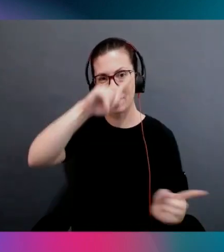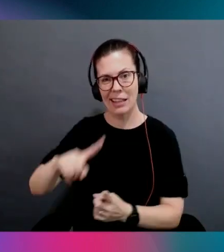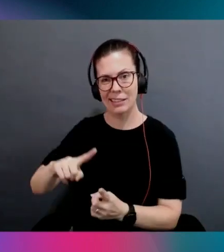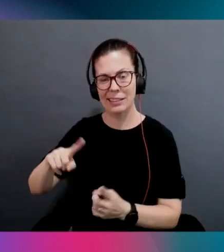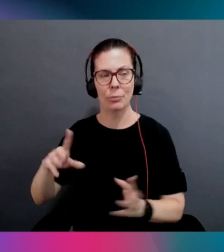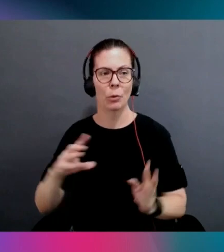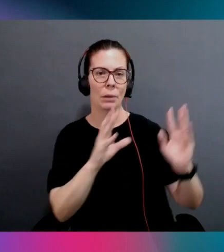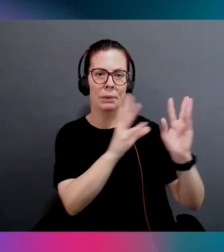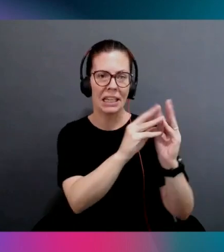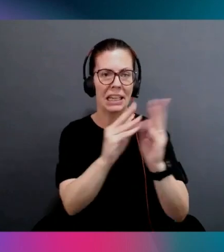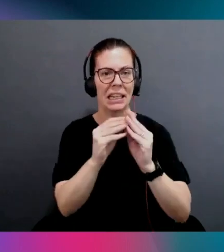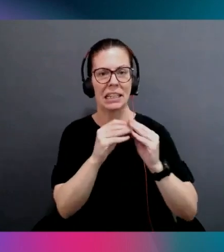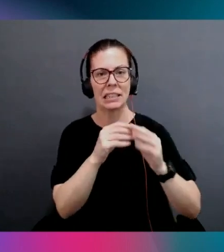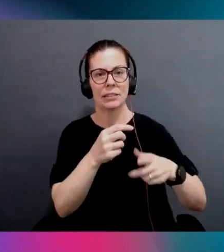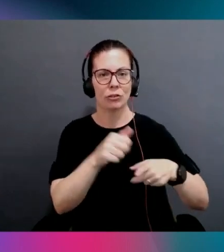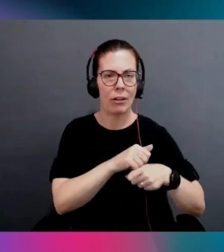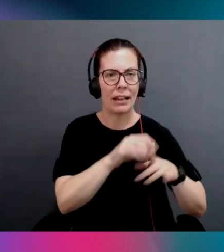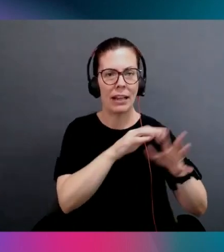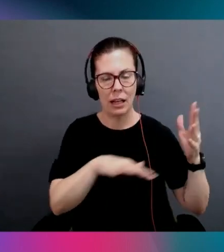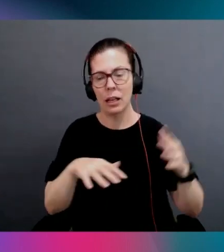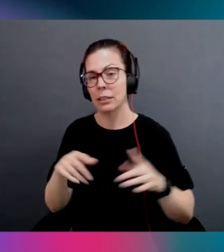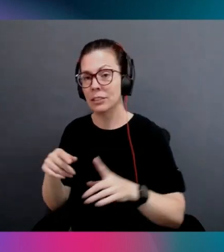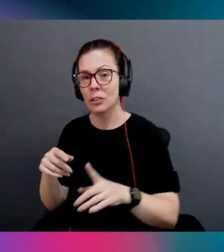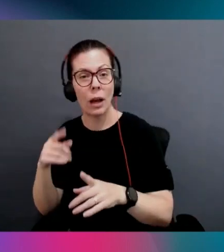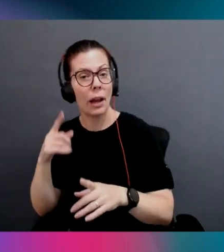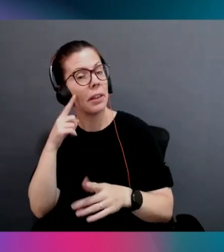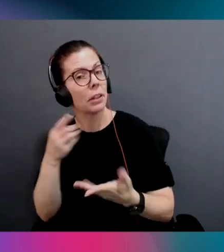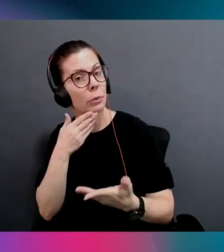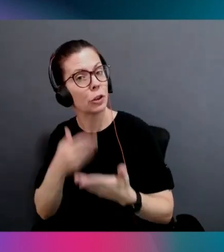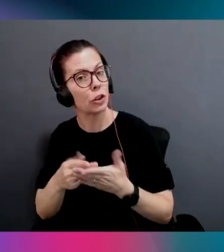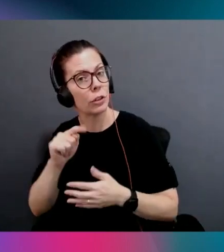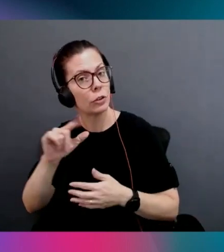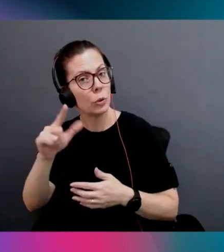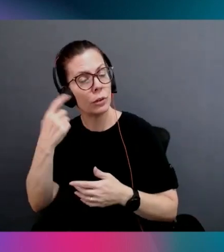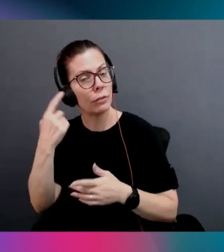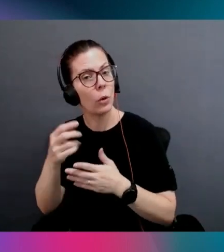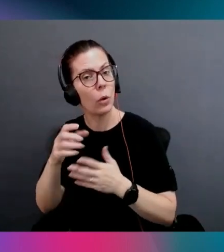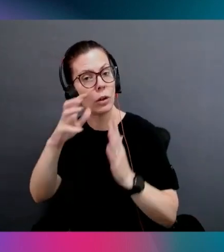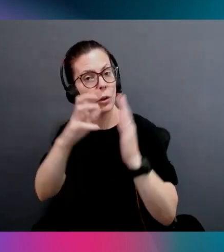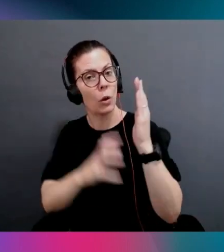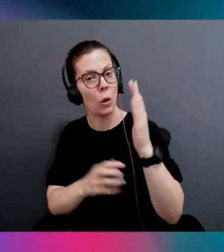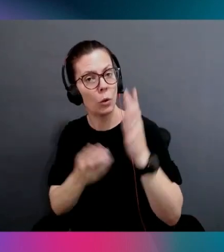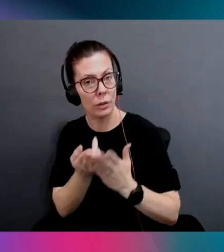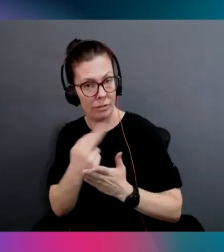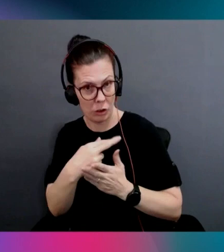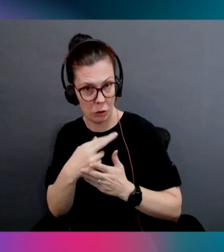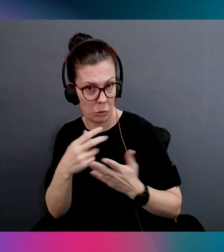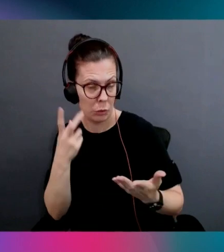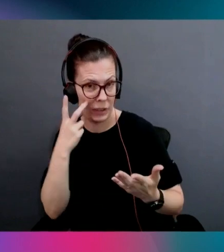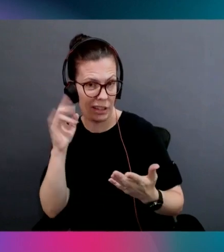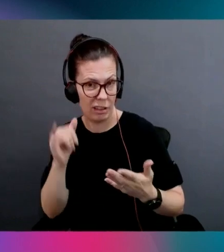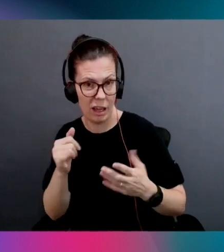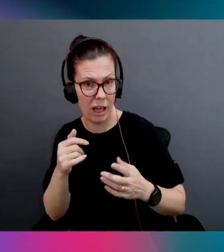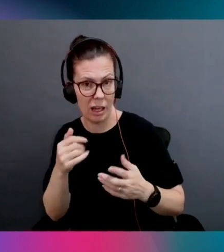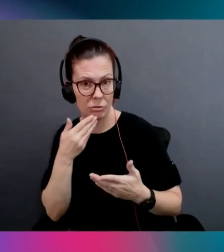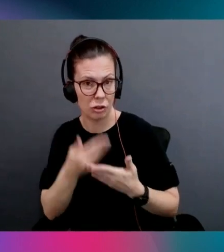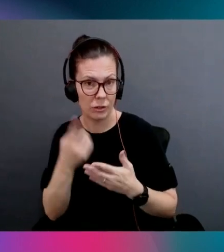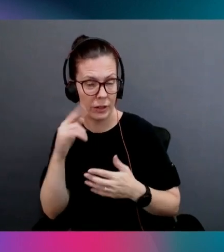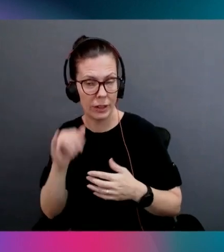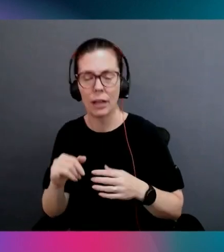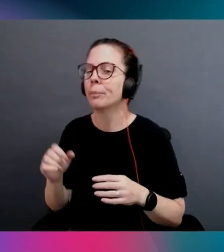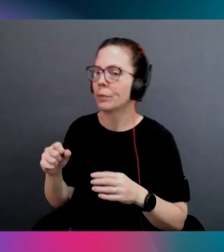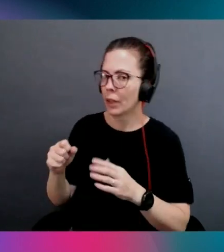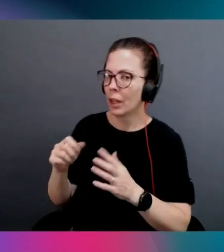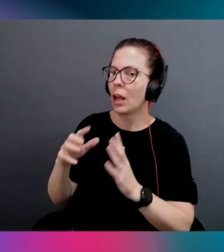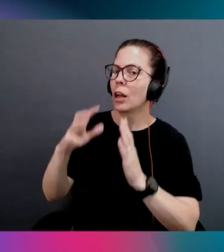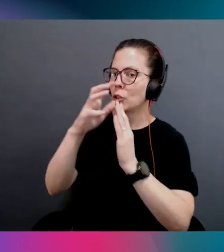too in like code reviews. Yeah. Do you all see some applications there as well? So code review is actually being tackled by a separate